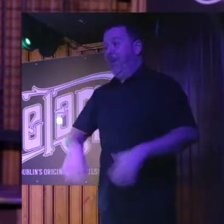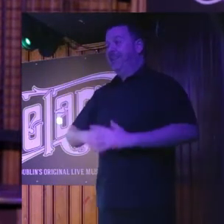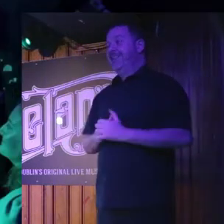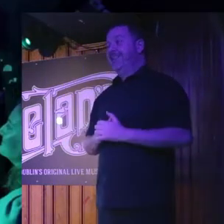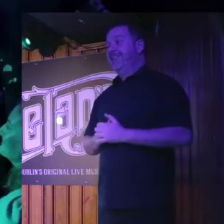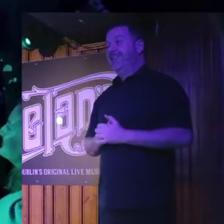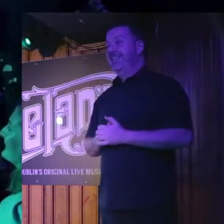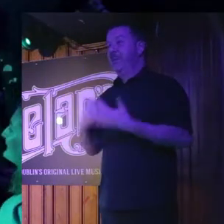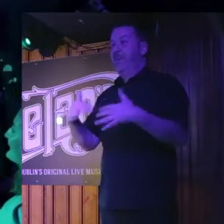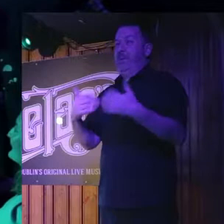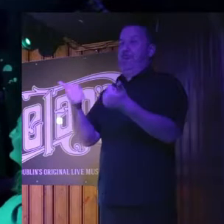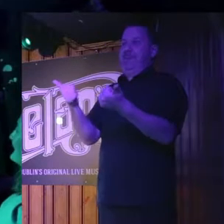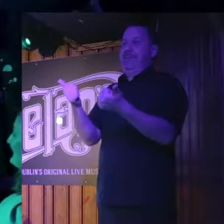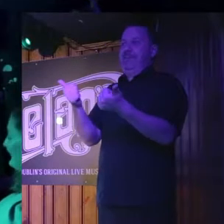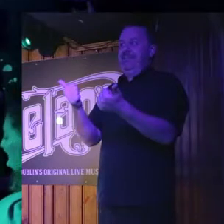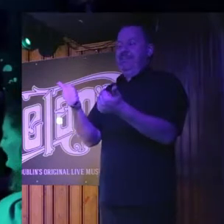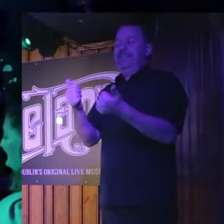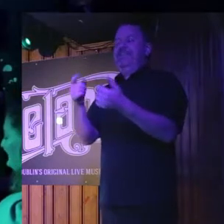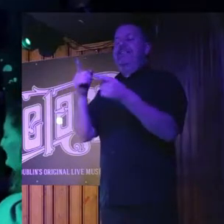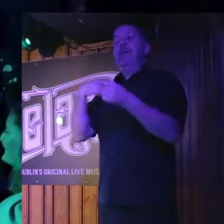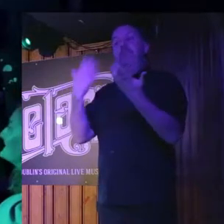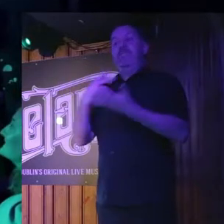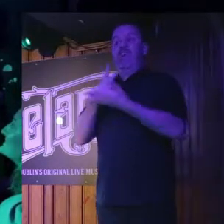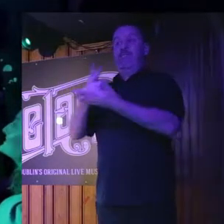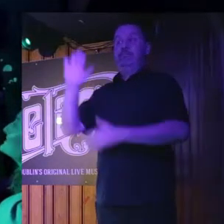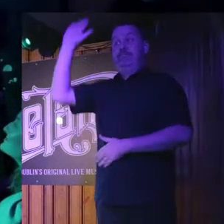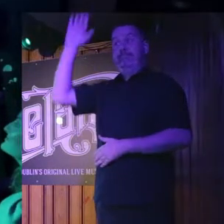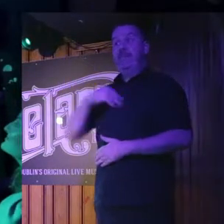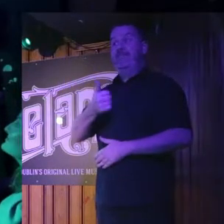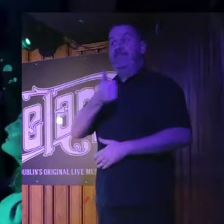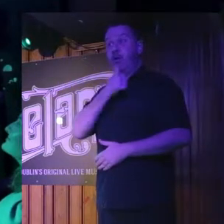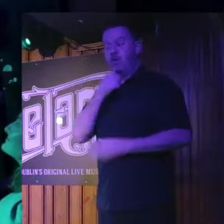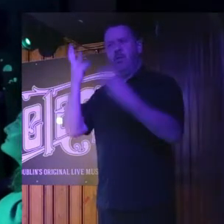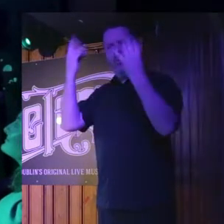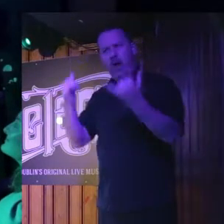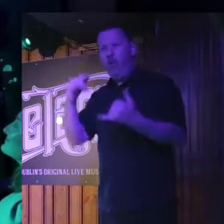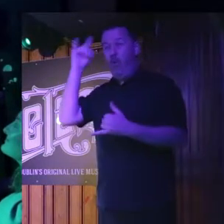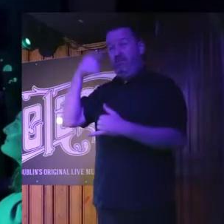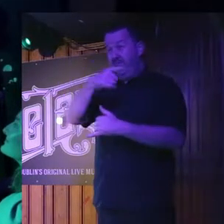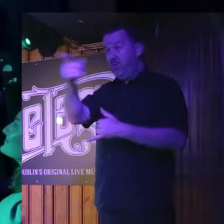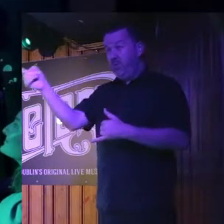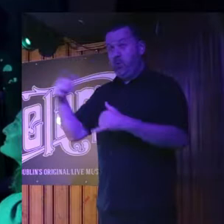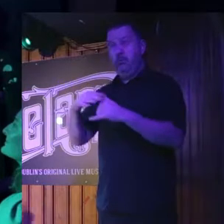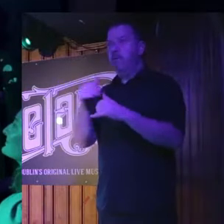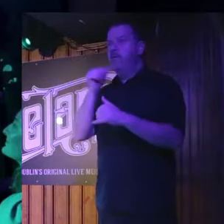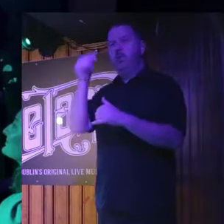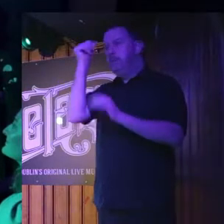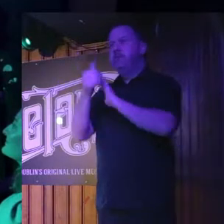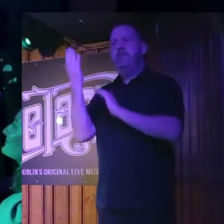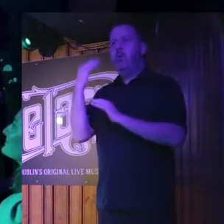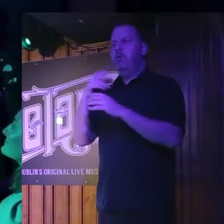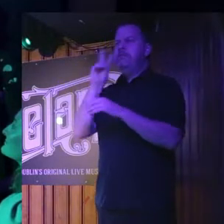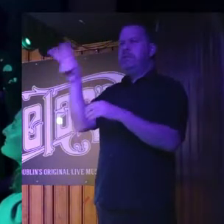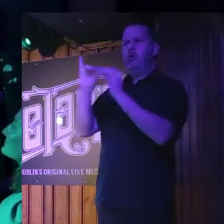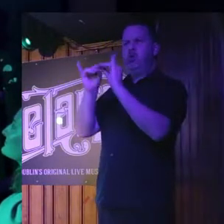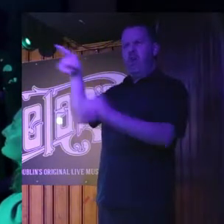Easy for you to say. So I have volunteered to go first tonight because I'm hoping that most of you here won't have that much experience of having an interpreter